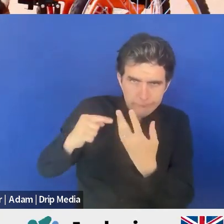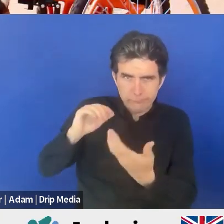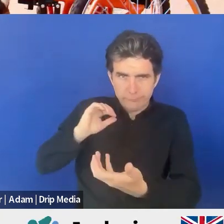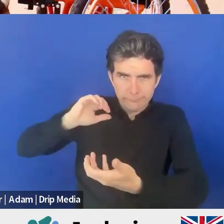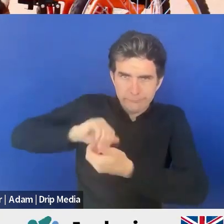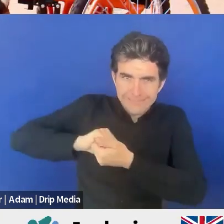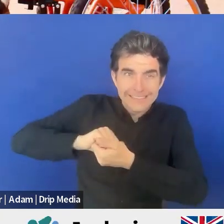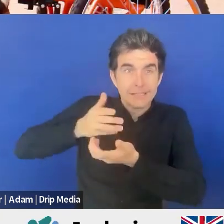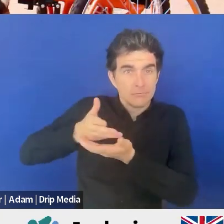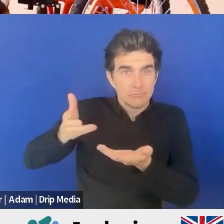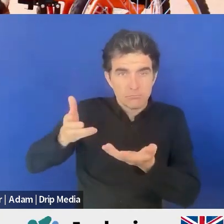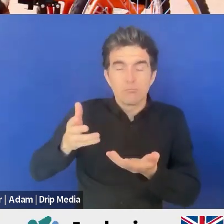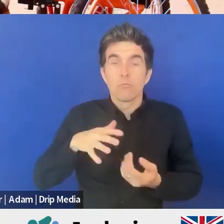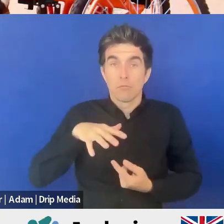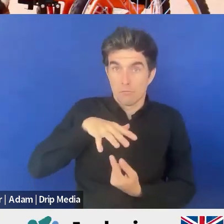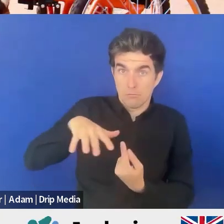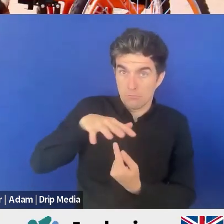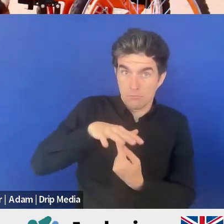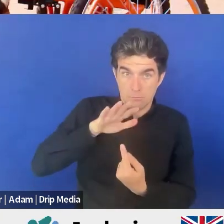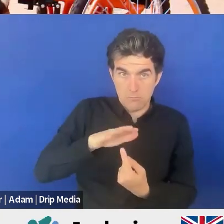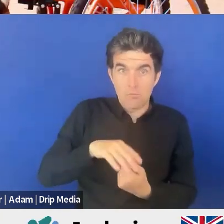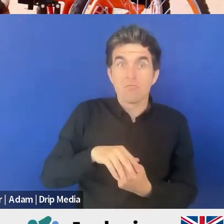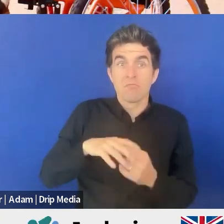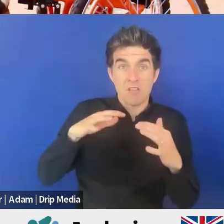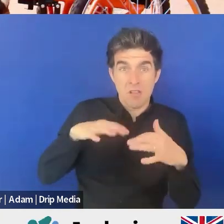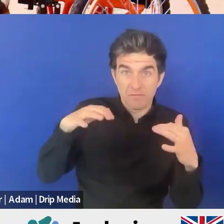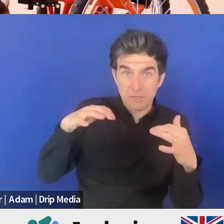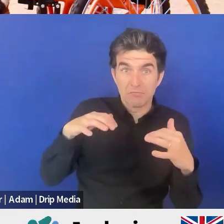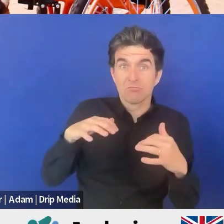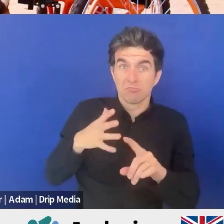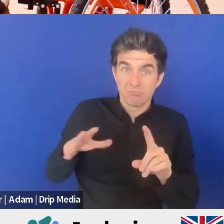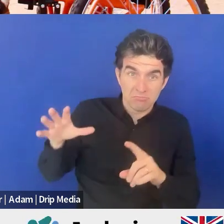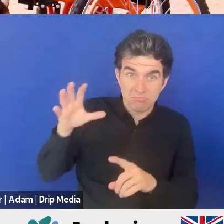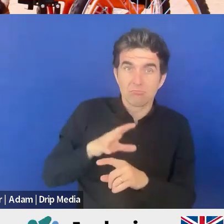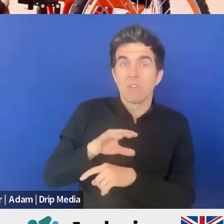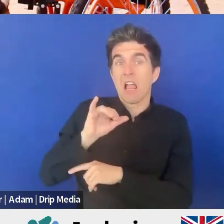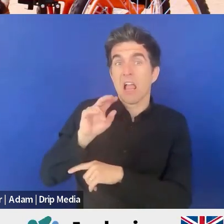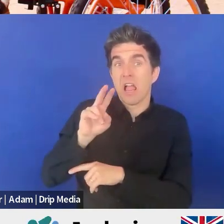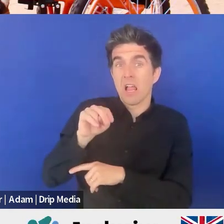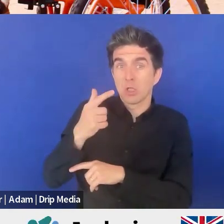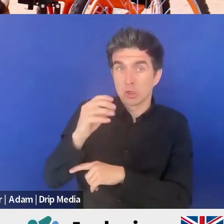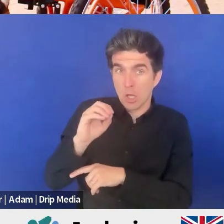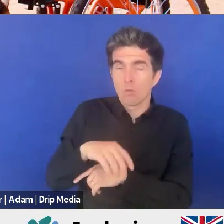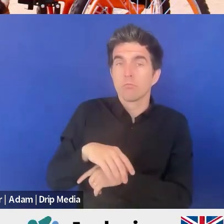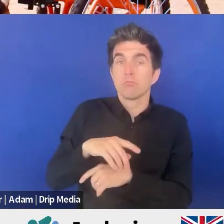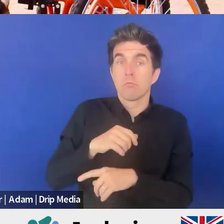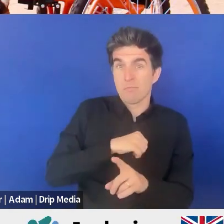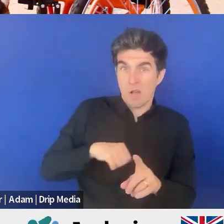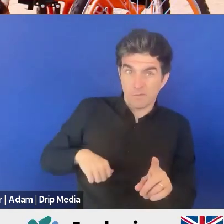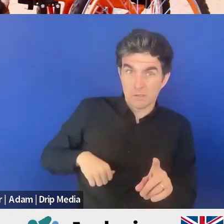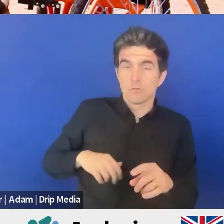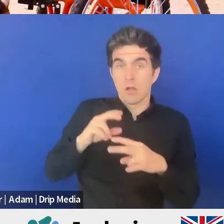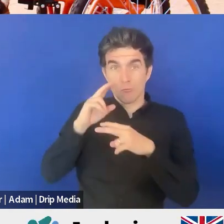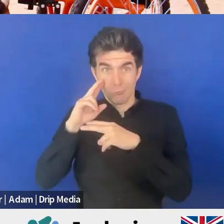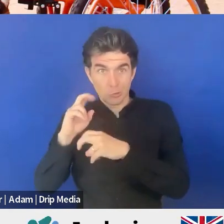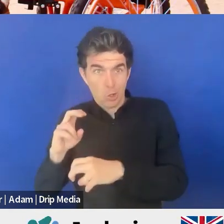and enrolling children with disabilities in schools. The second webinar will be on preparing schools to welcome children